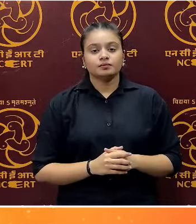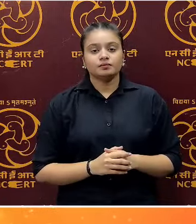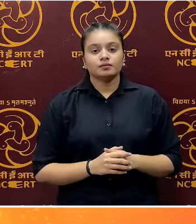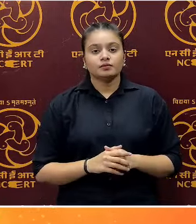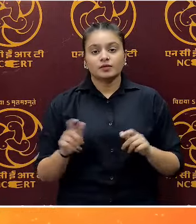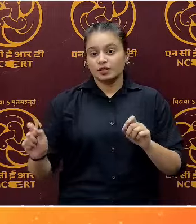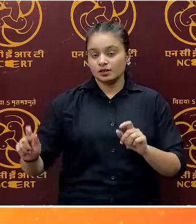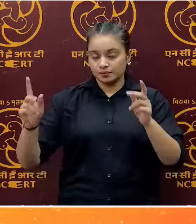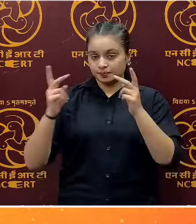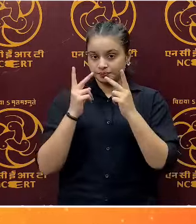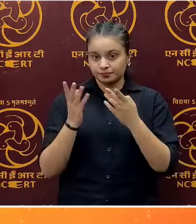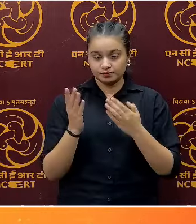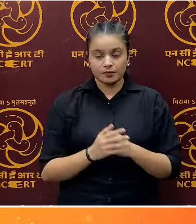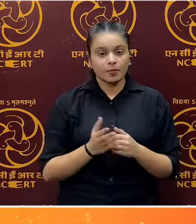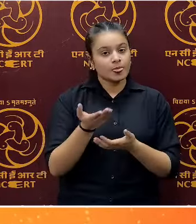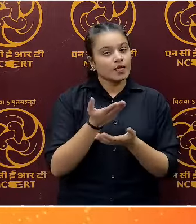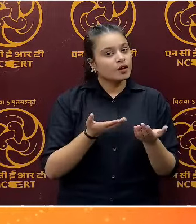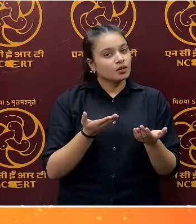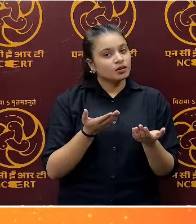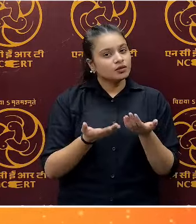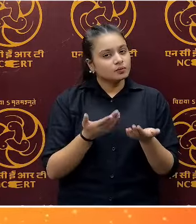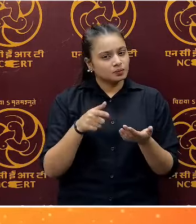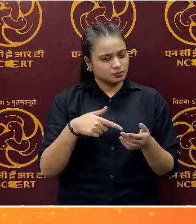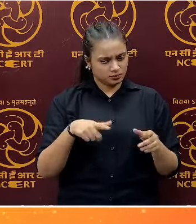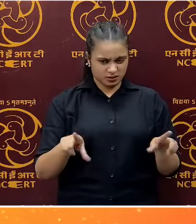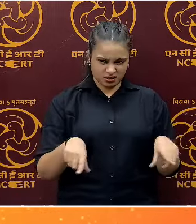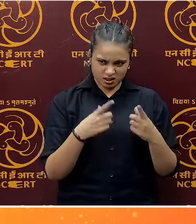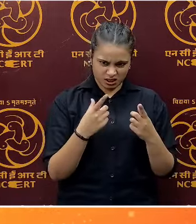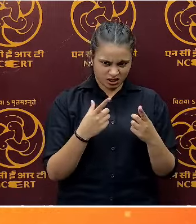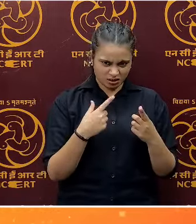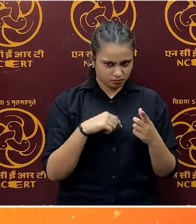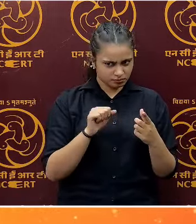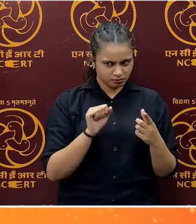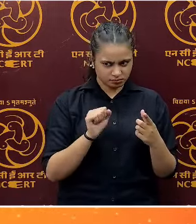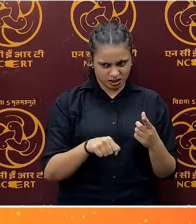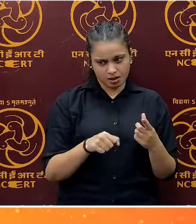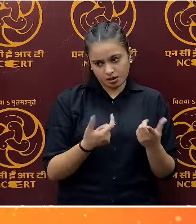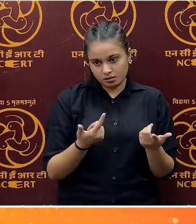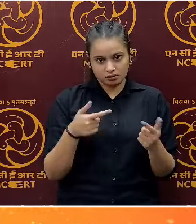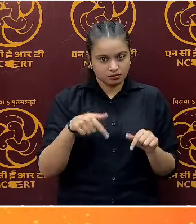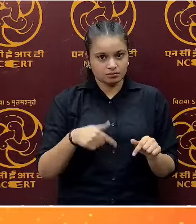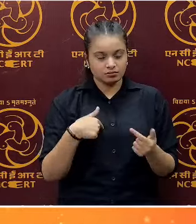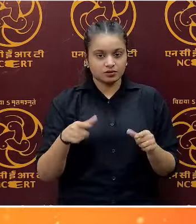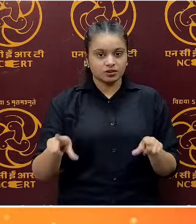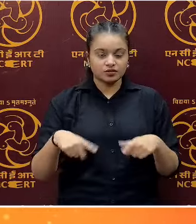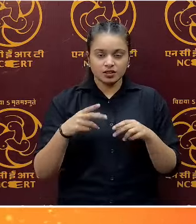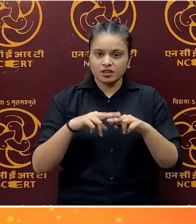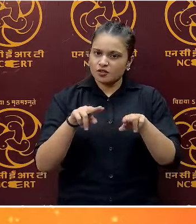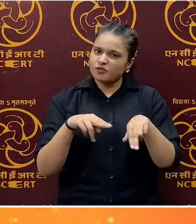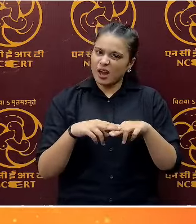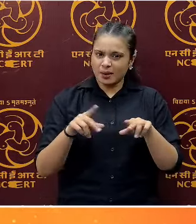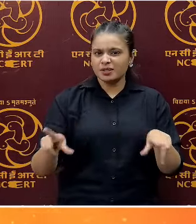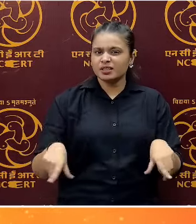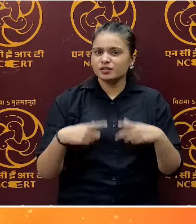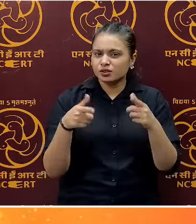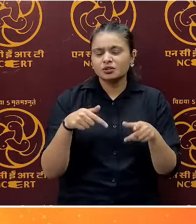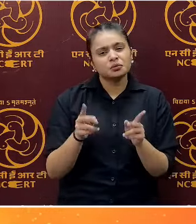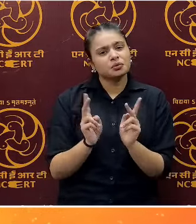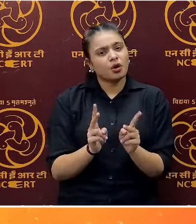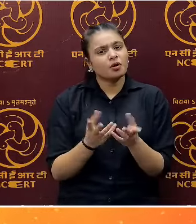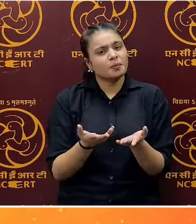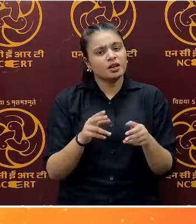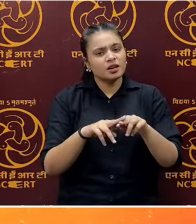screen. Now you must be like, it's just a tree, I guess. Yeah, because I'm wondering, you were talking about family tree. Yes, so there is no family,